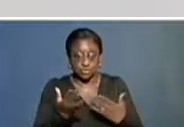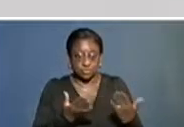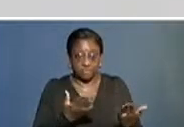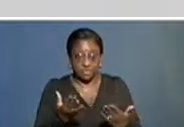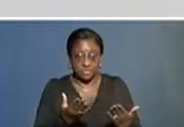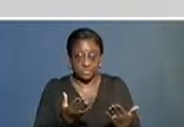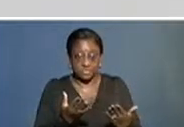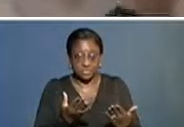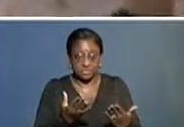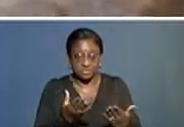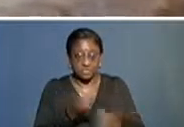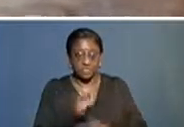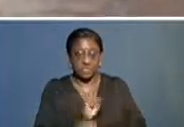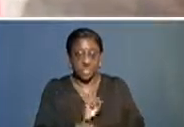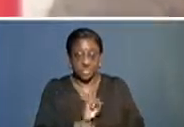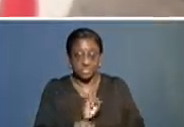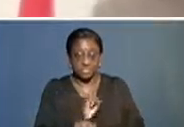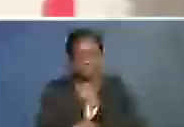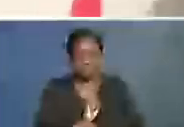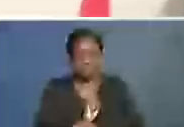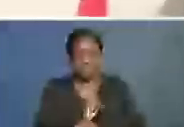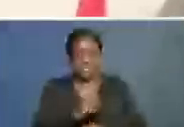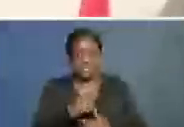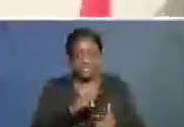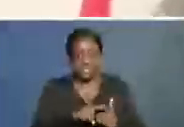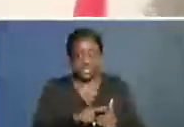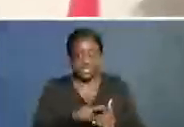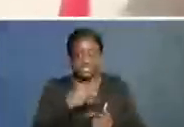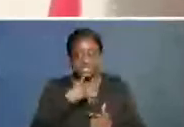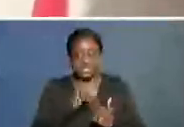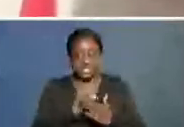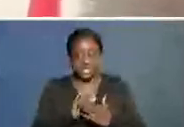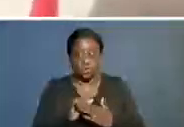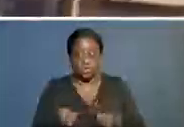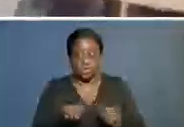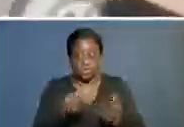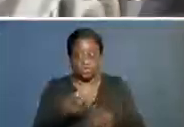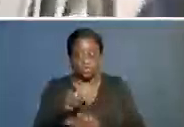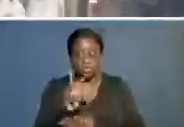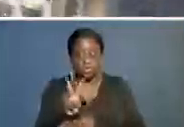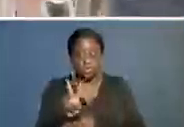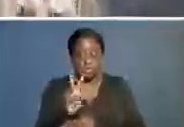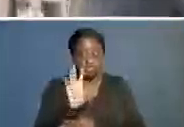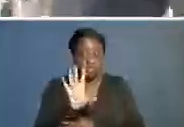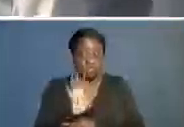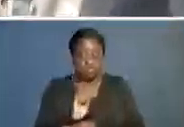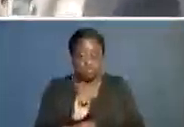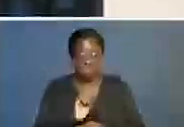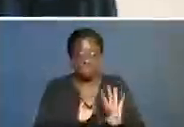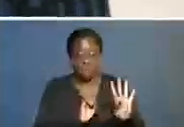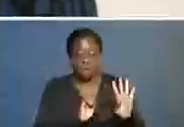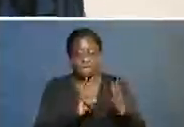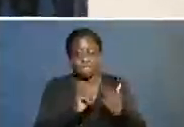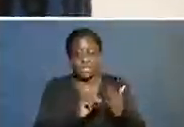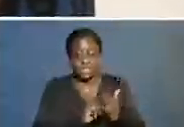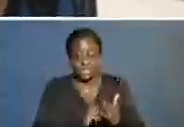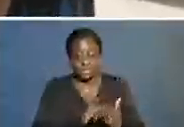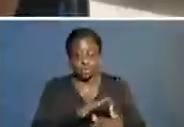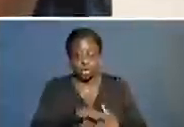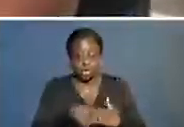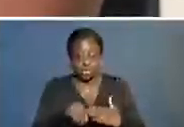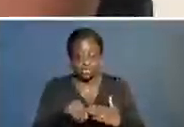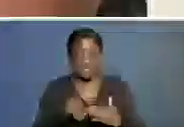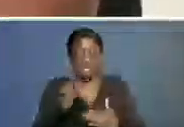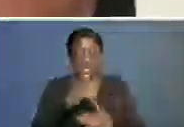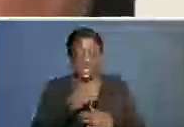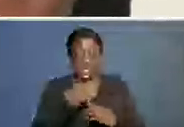providers. Disney Cruise Line plans to invest between $250 and $400 million in the project and has